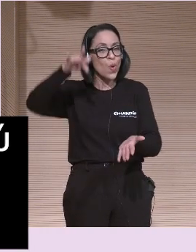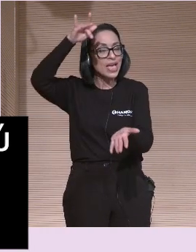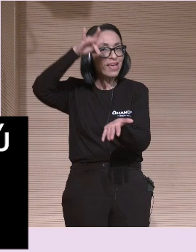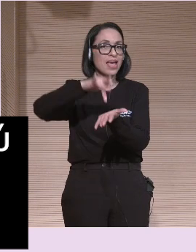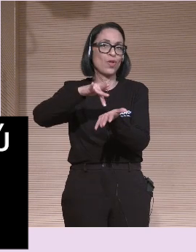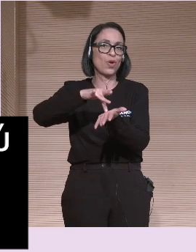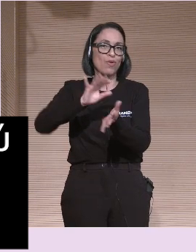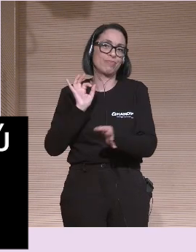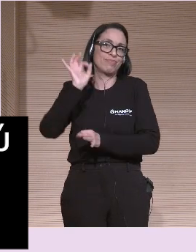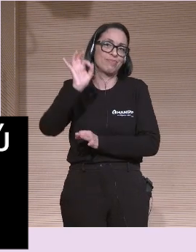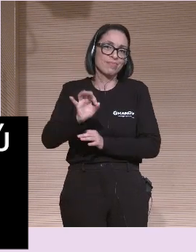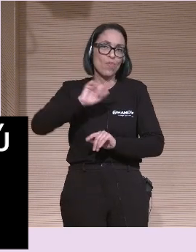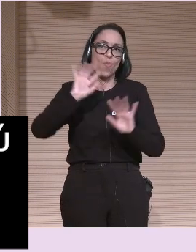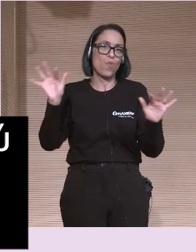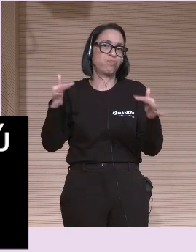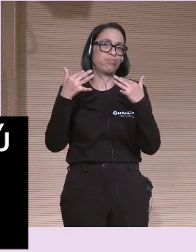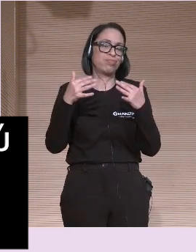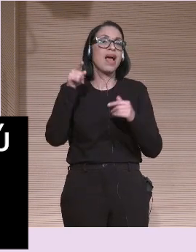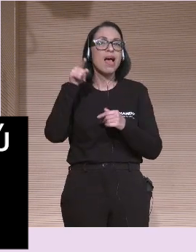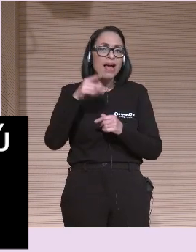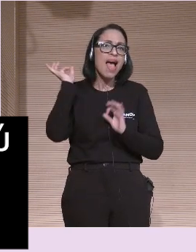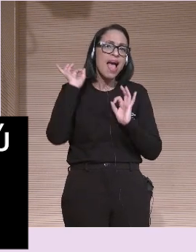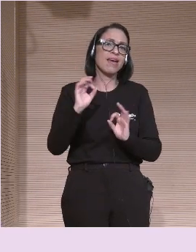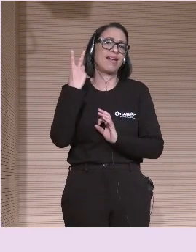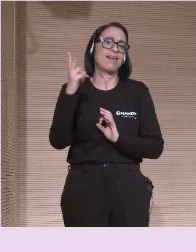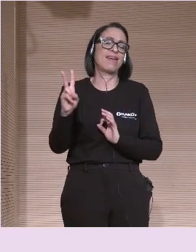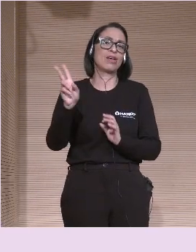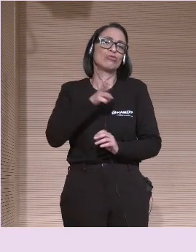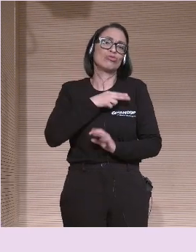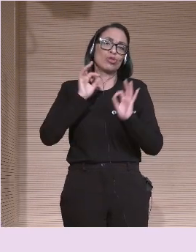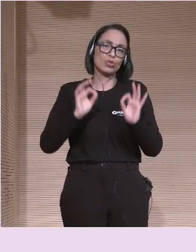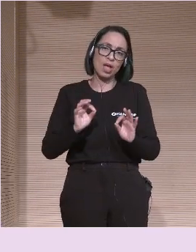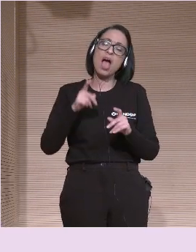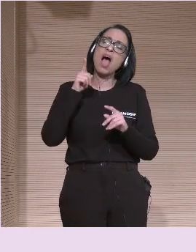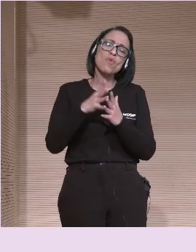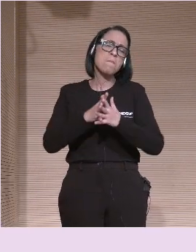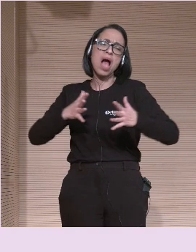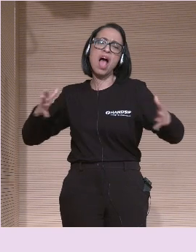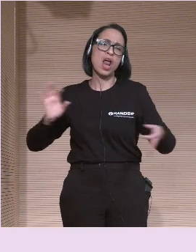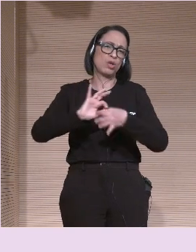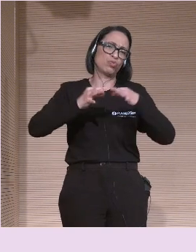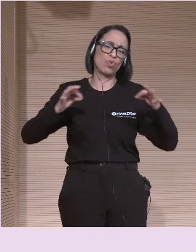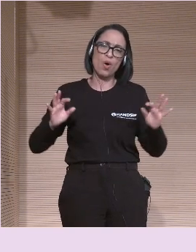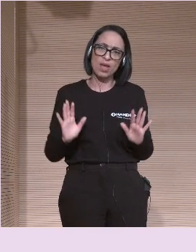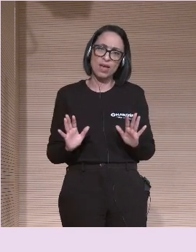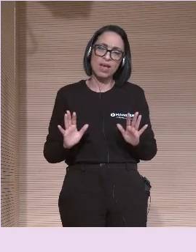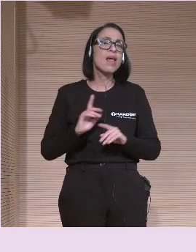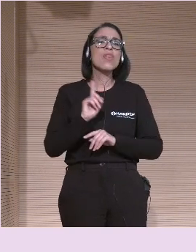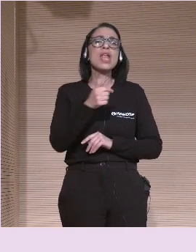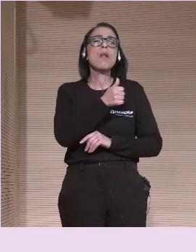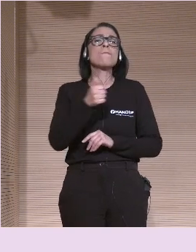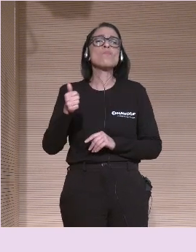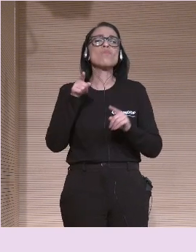long story, longer than people often appreciate. It's obviously a really complicated story, and it's not just about immigration, but also